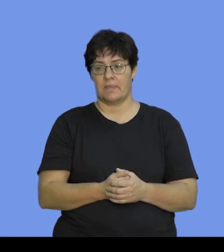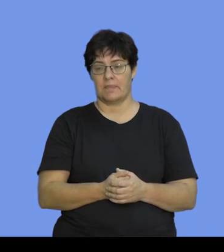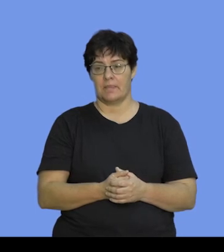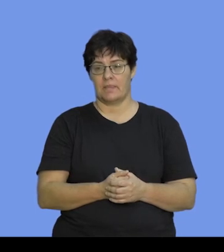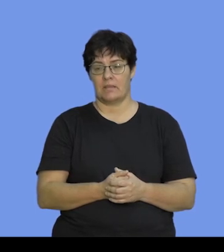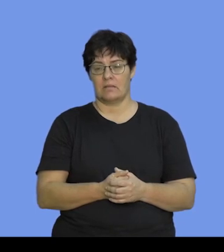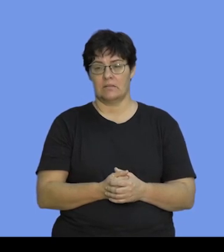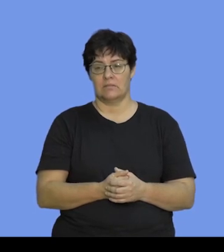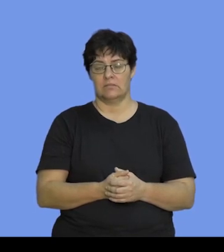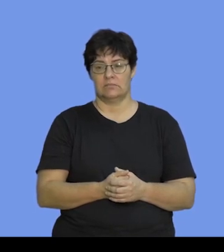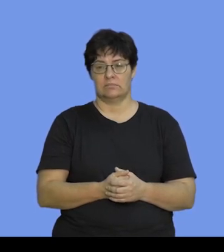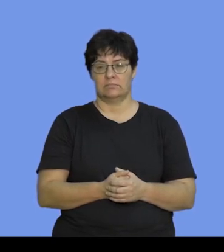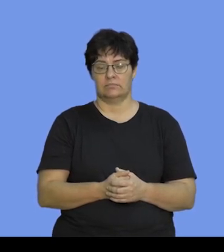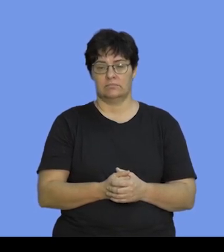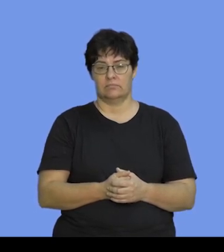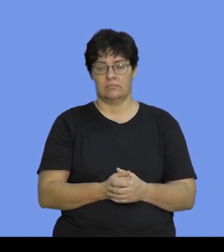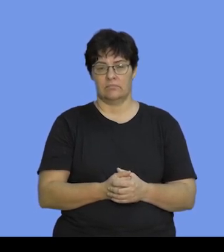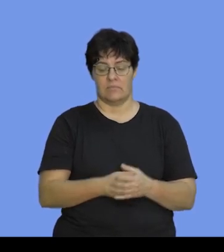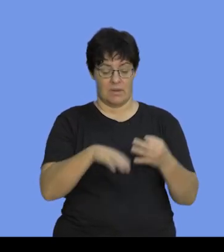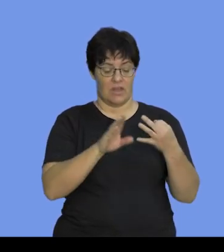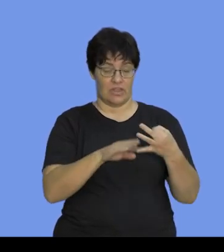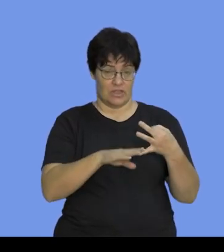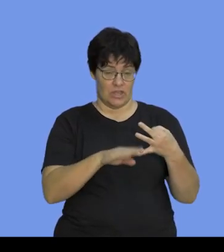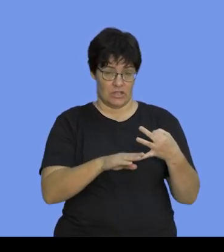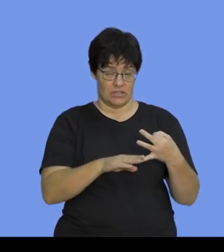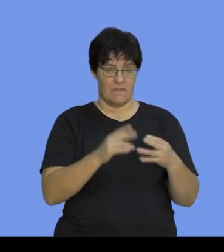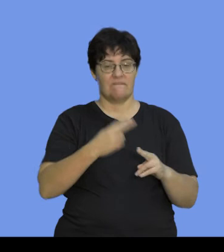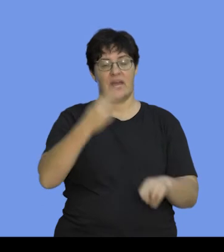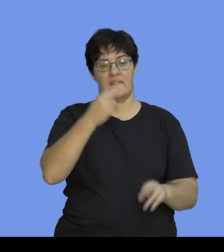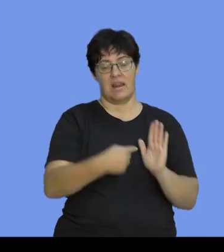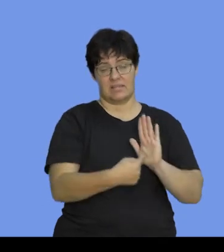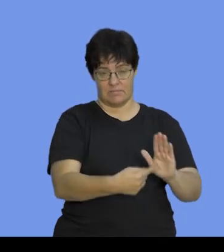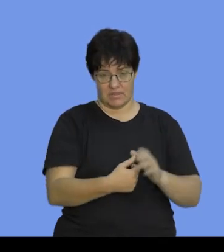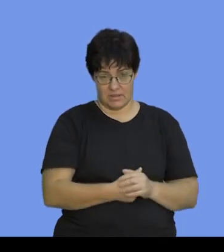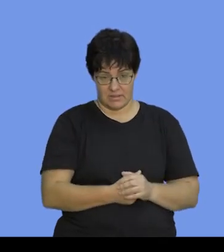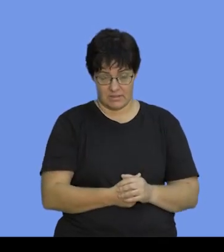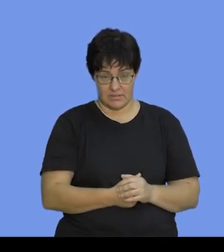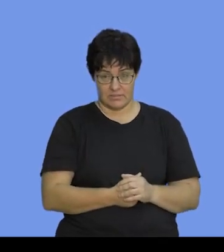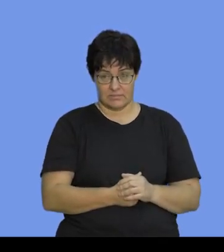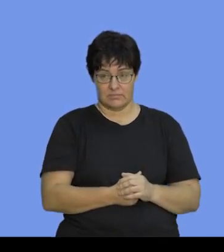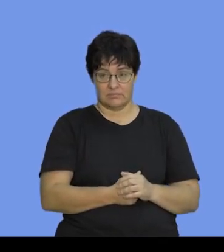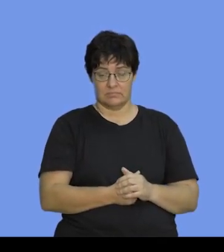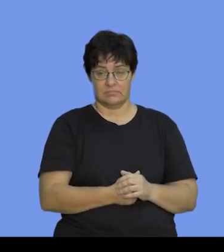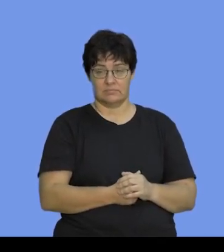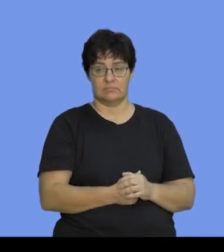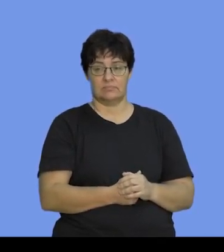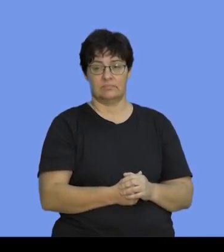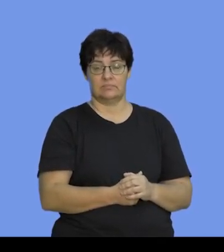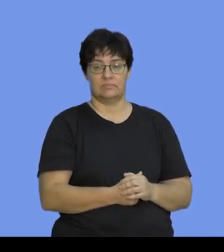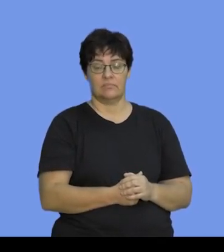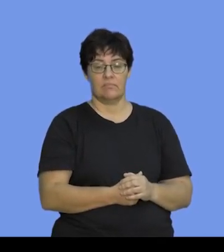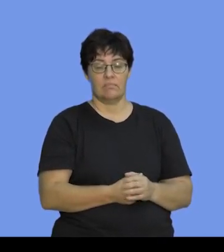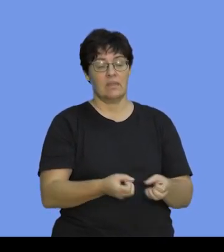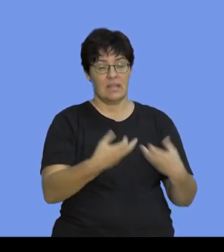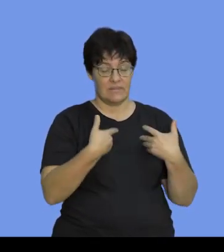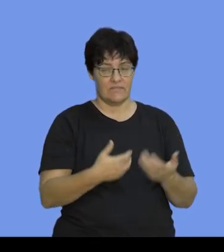that, let's move on to the next, the third and final example that we want to carry out. We